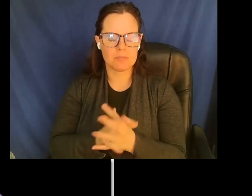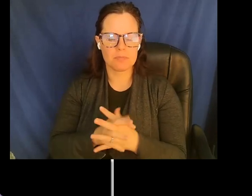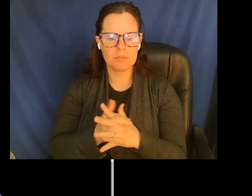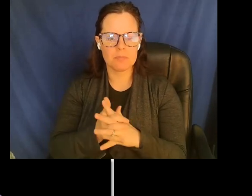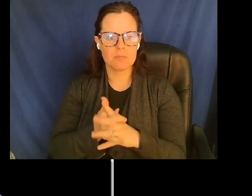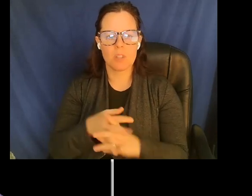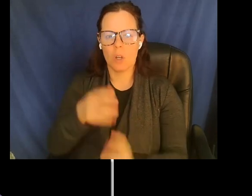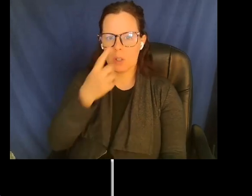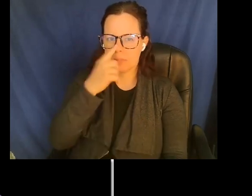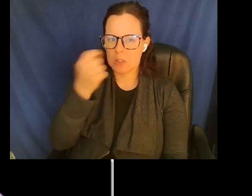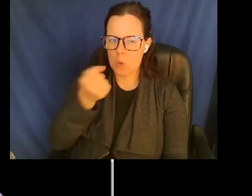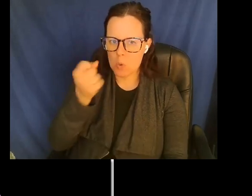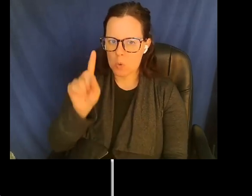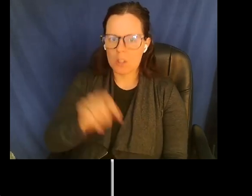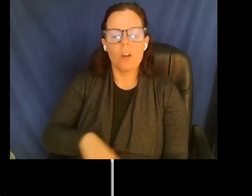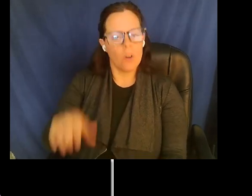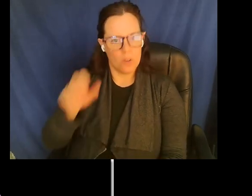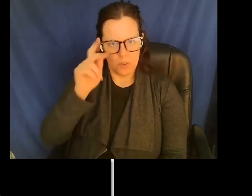Hold on. Okay.